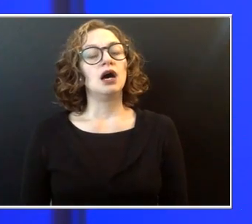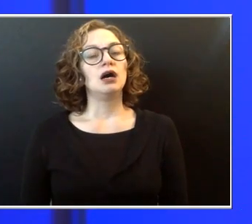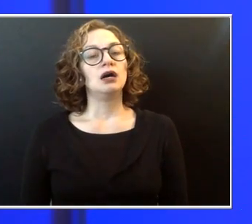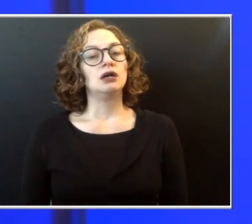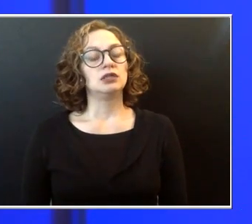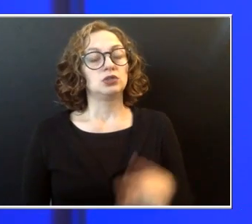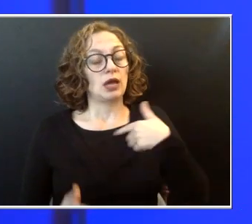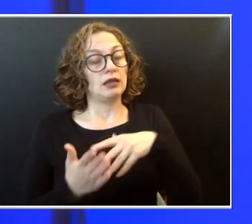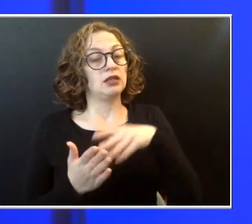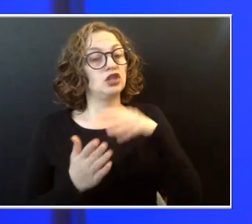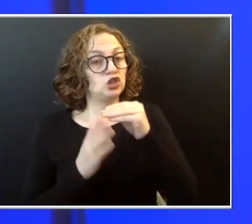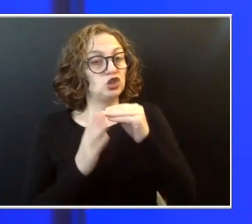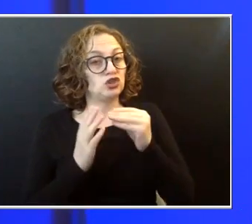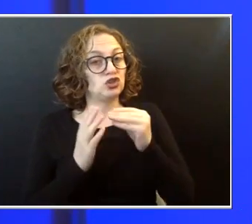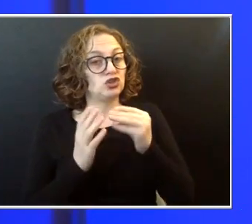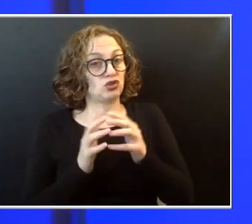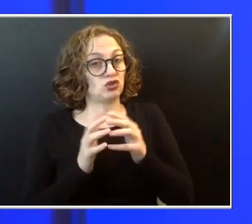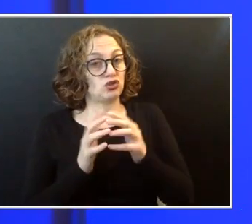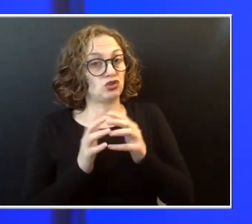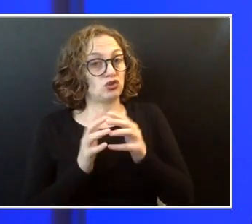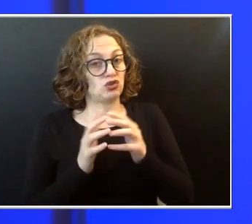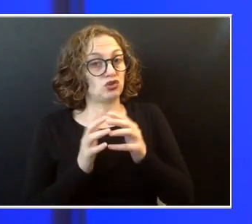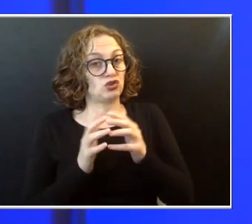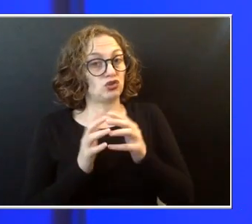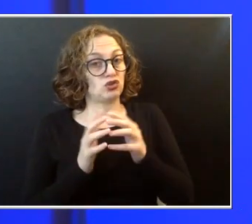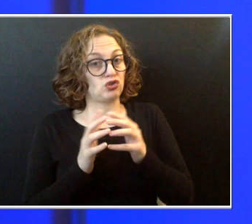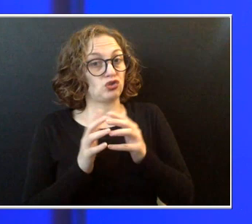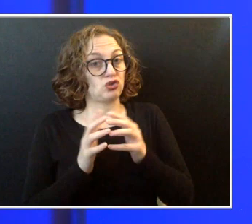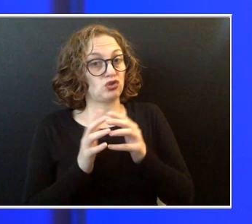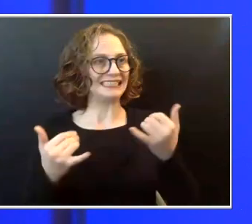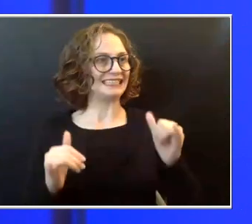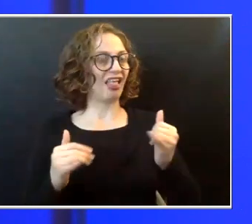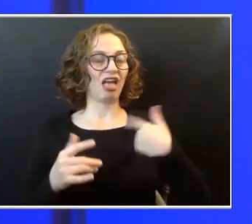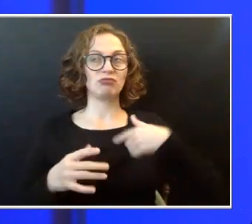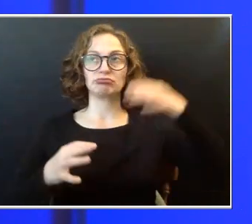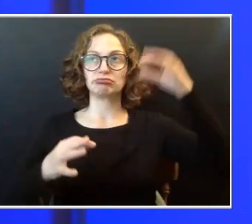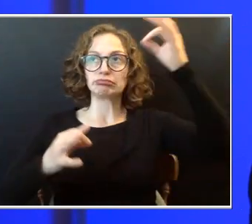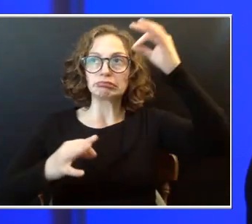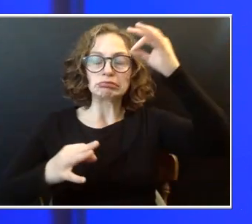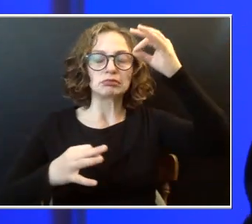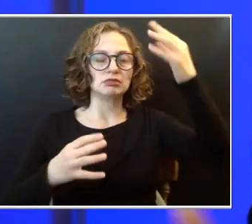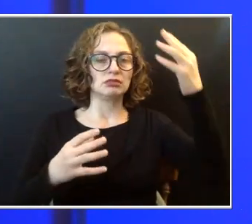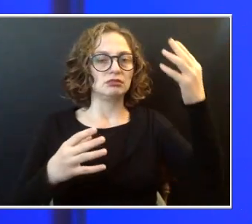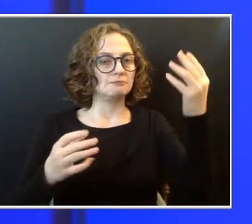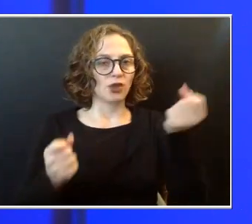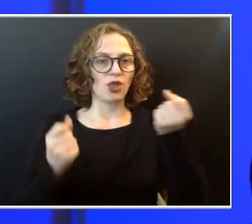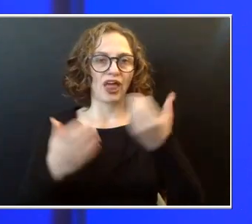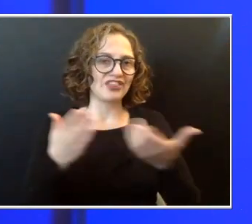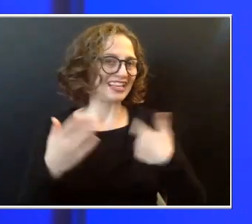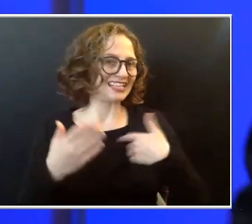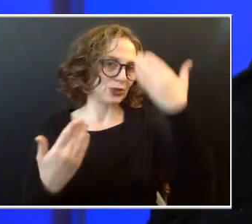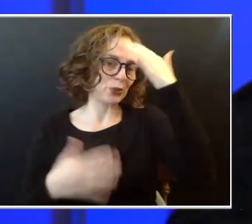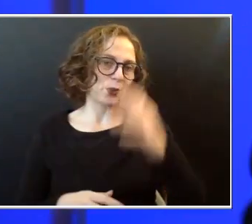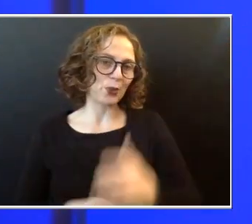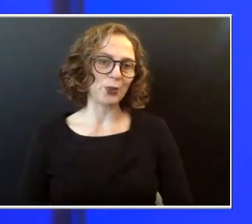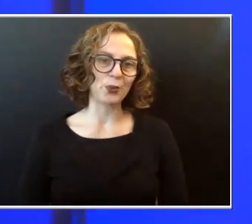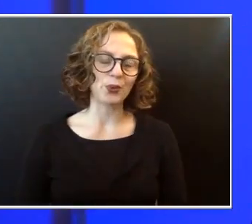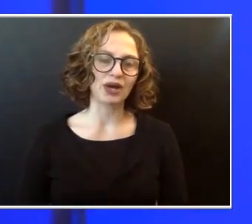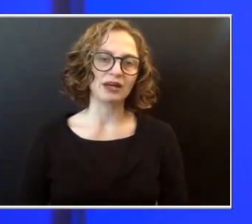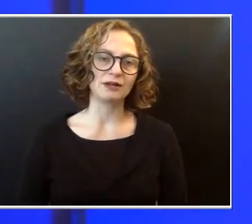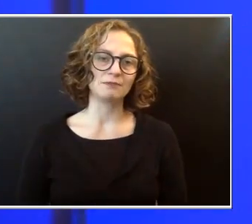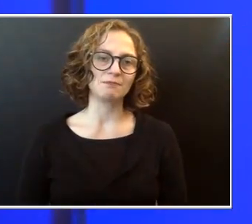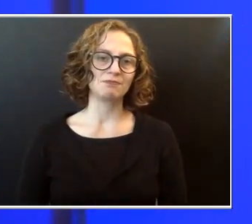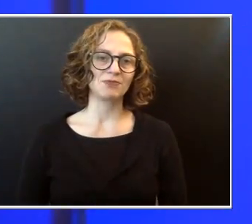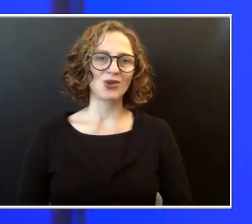I was very naive. I mean, who knows exactly, that you have different kinds of cancer within the